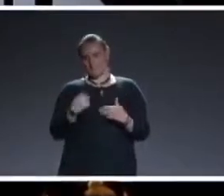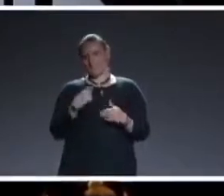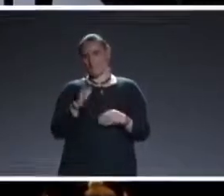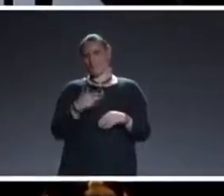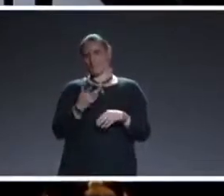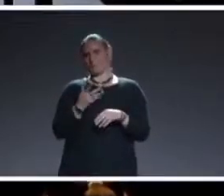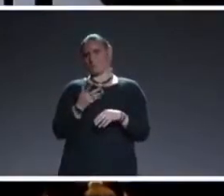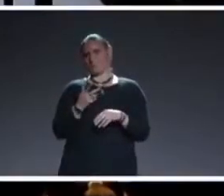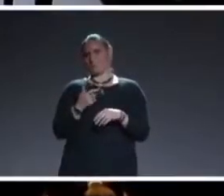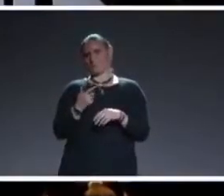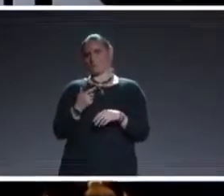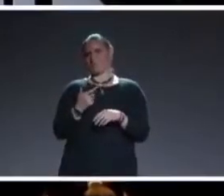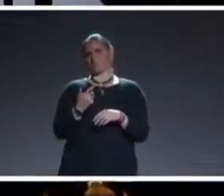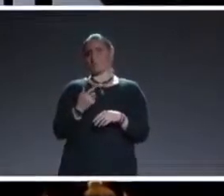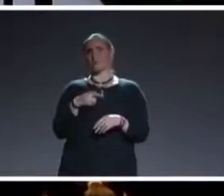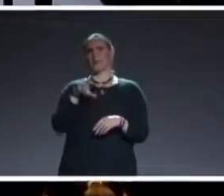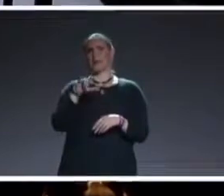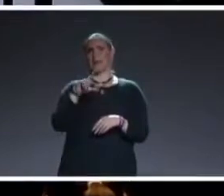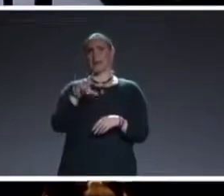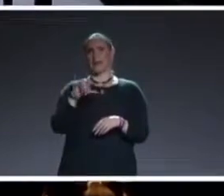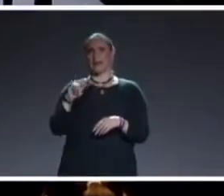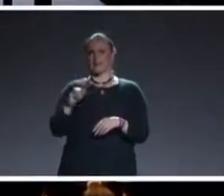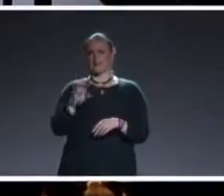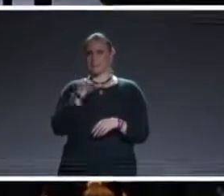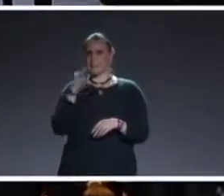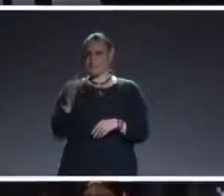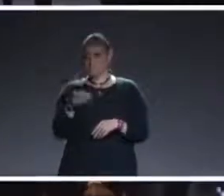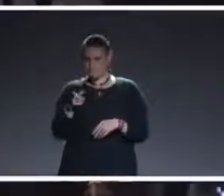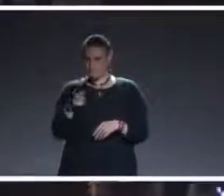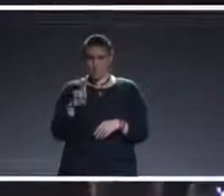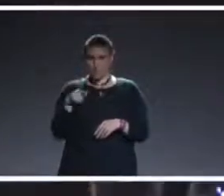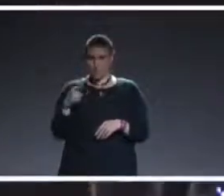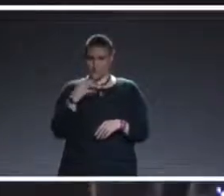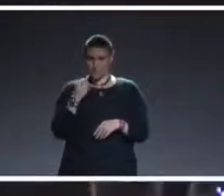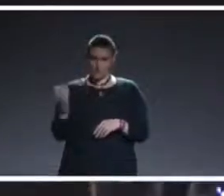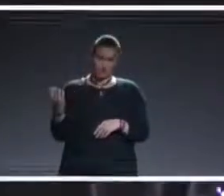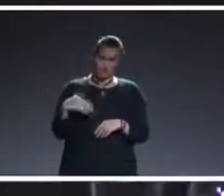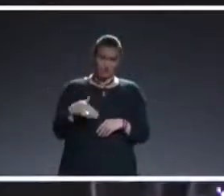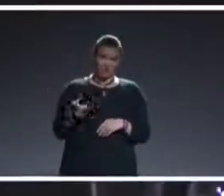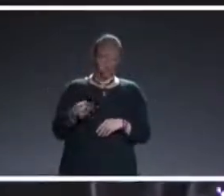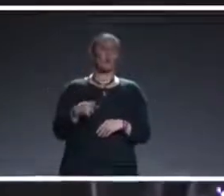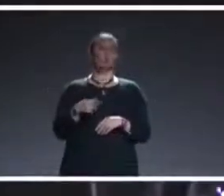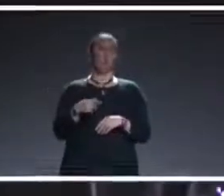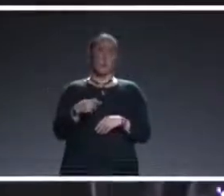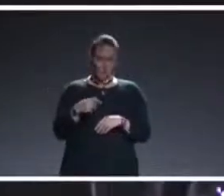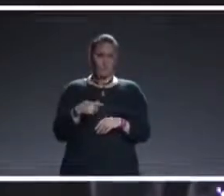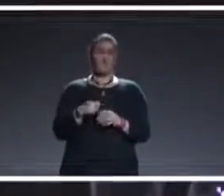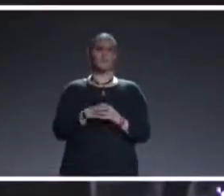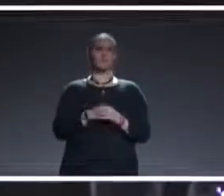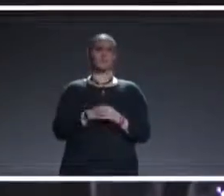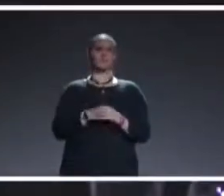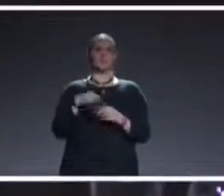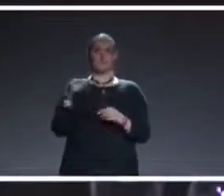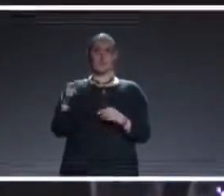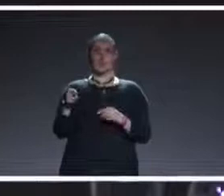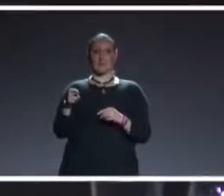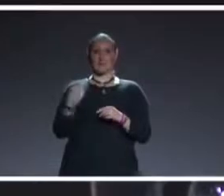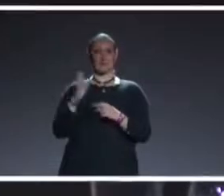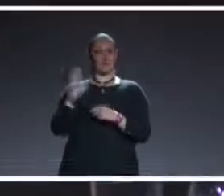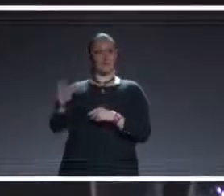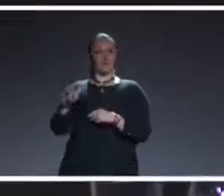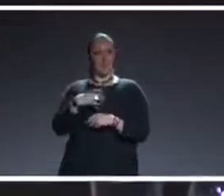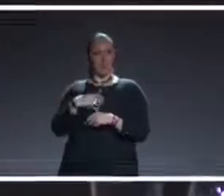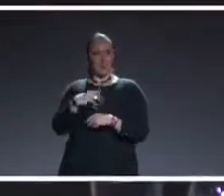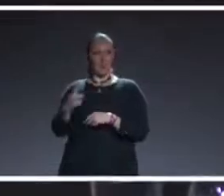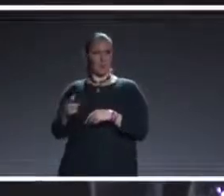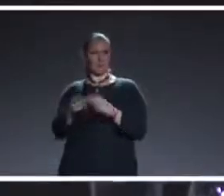I asked Lily and if she wanted to do this, and she wanted to process her grief differently. And she was